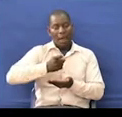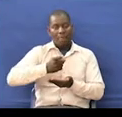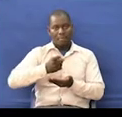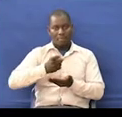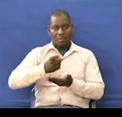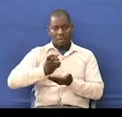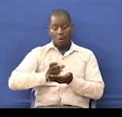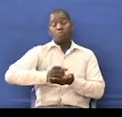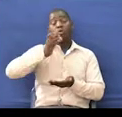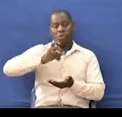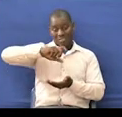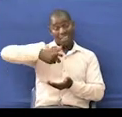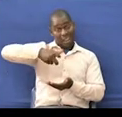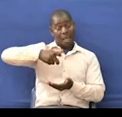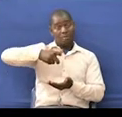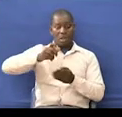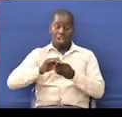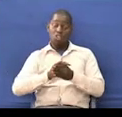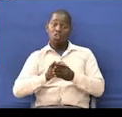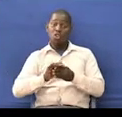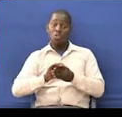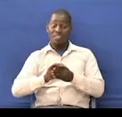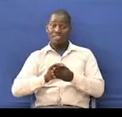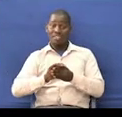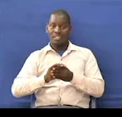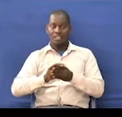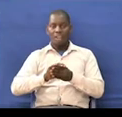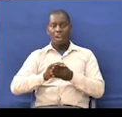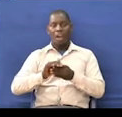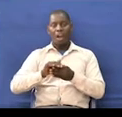bottle's cap, using bottle opener,